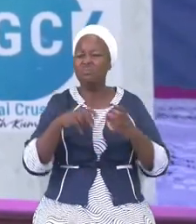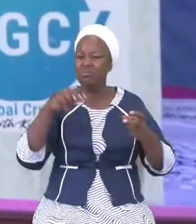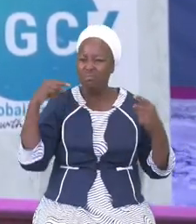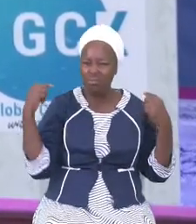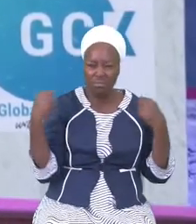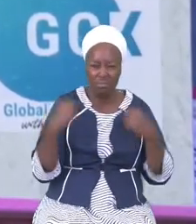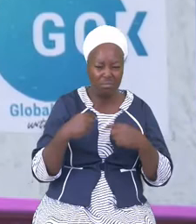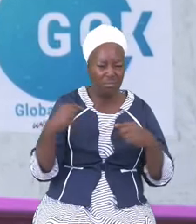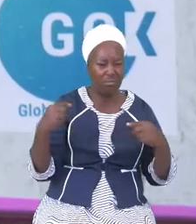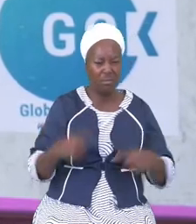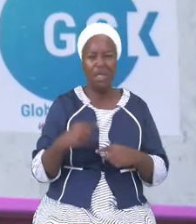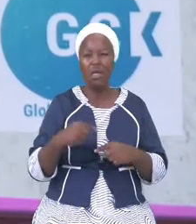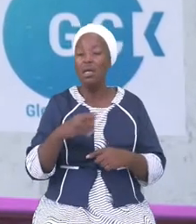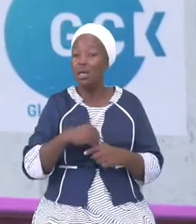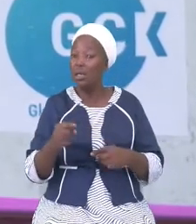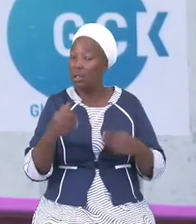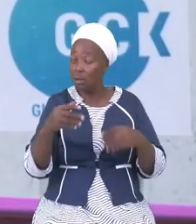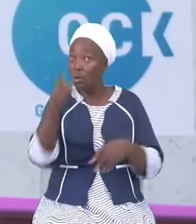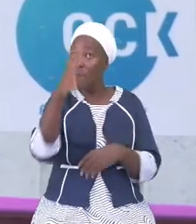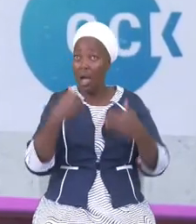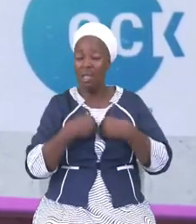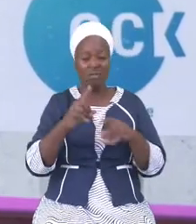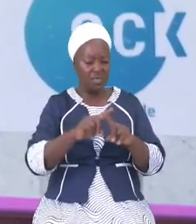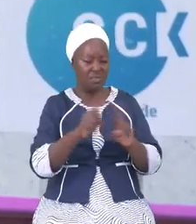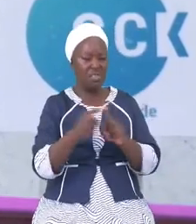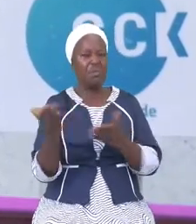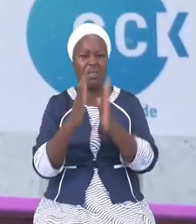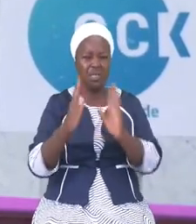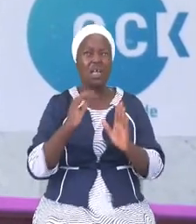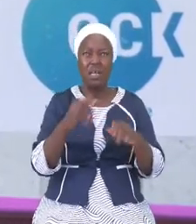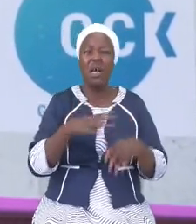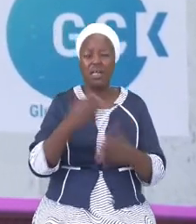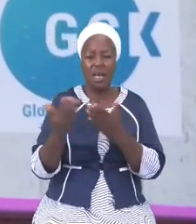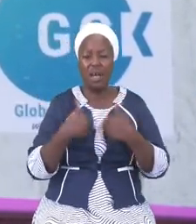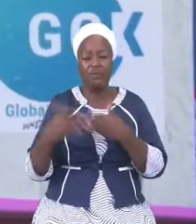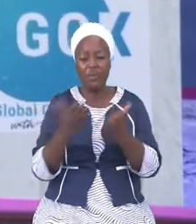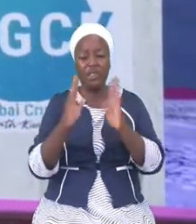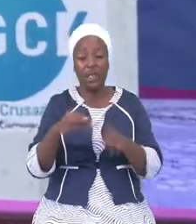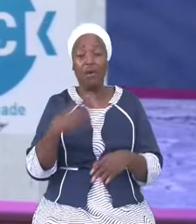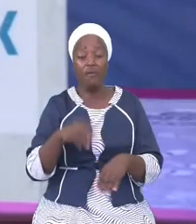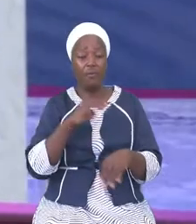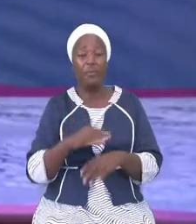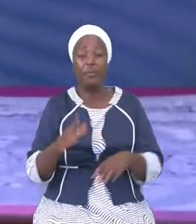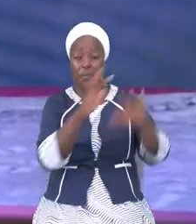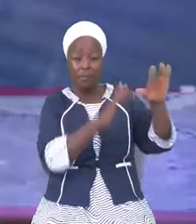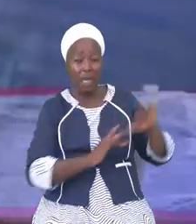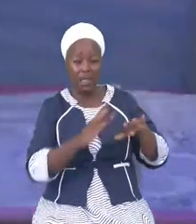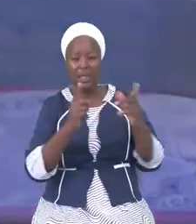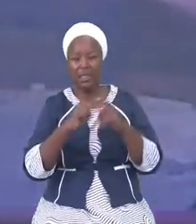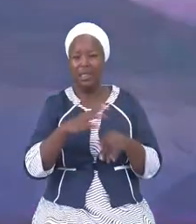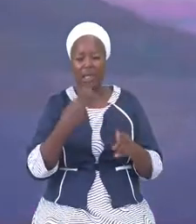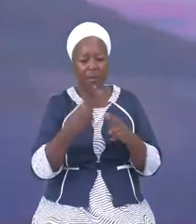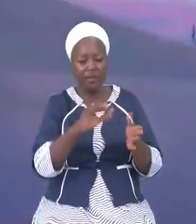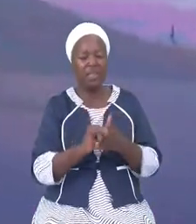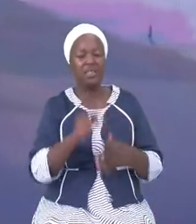a messenger of mercy. His name is called Mercy. And he comes and says, God sent me to you. He